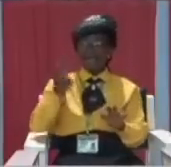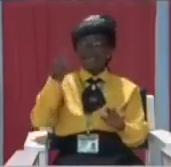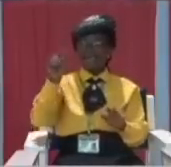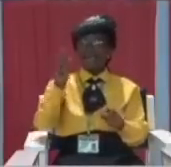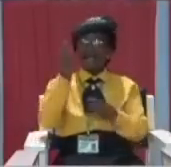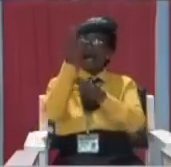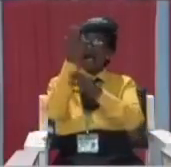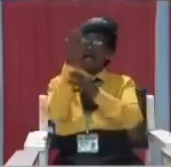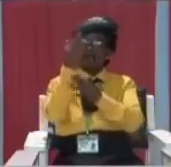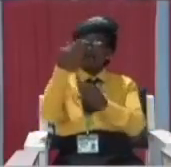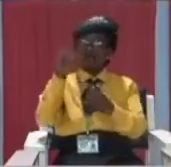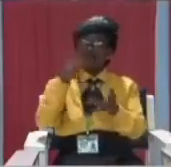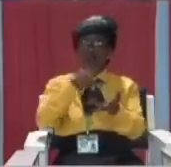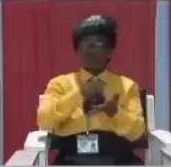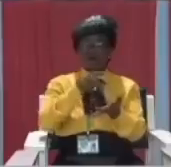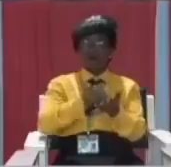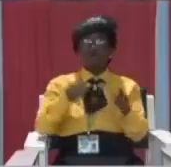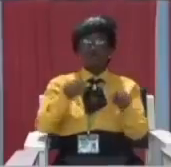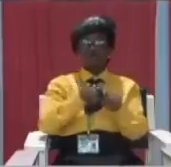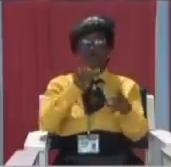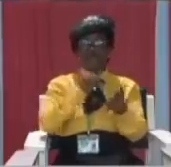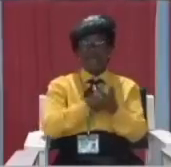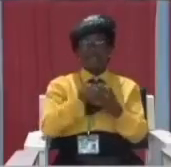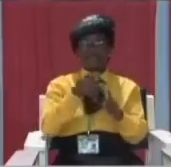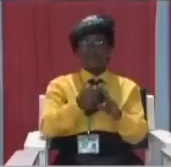so that from his body,